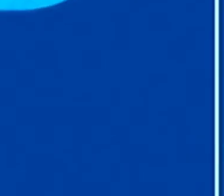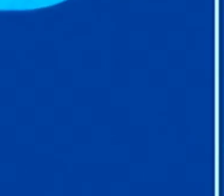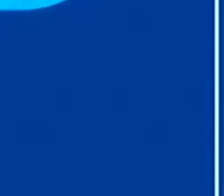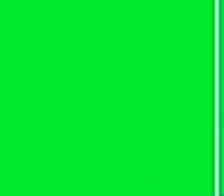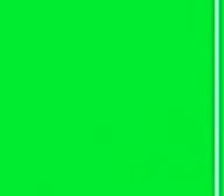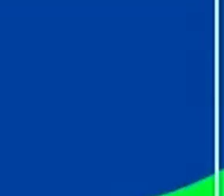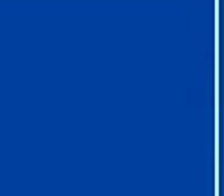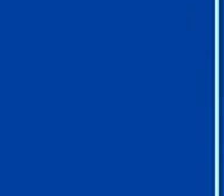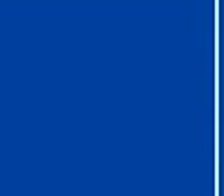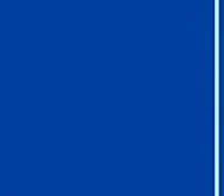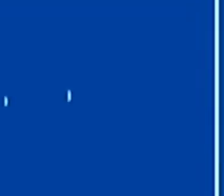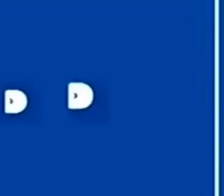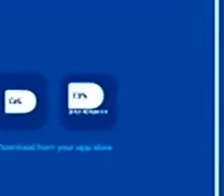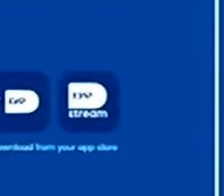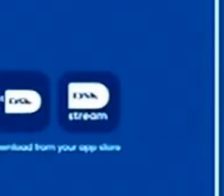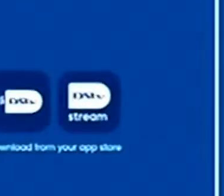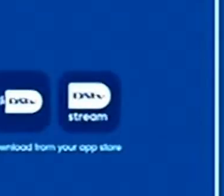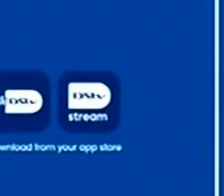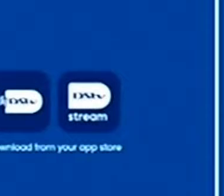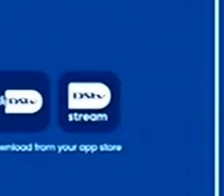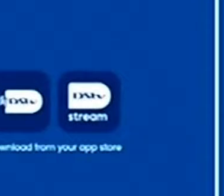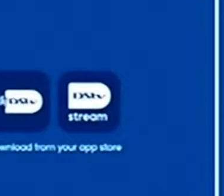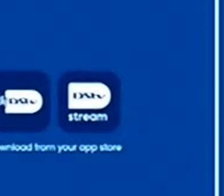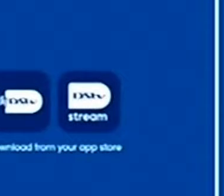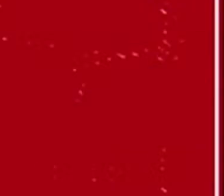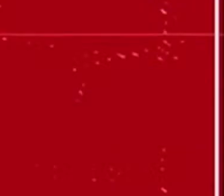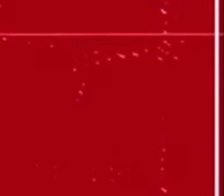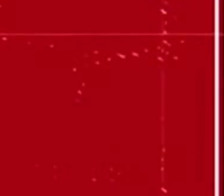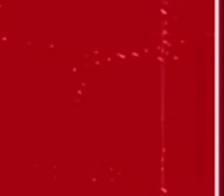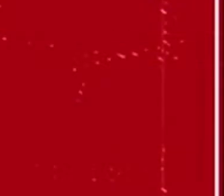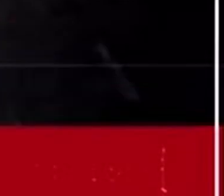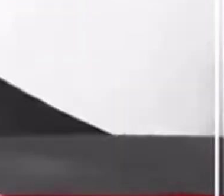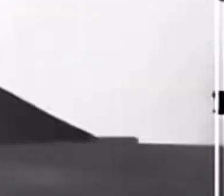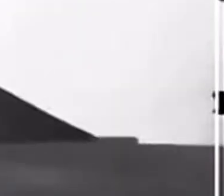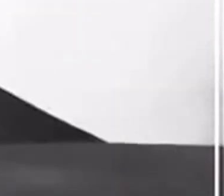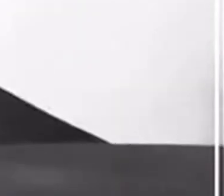home of entertainment, so stay connected to DSTV Access.